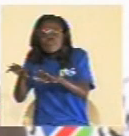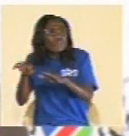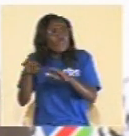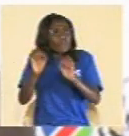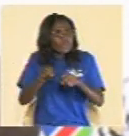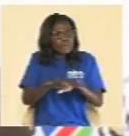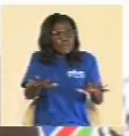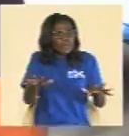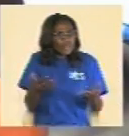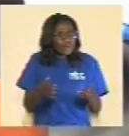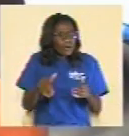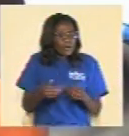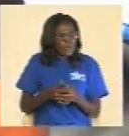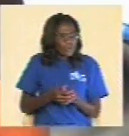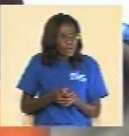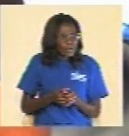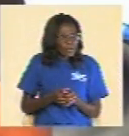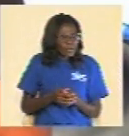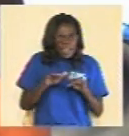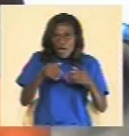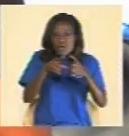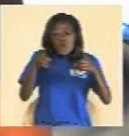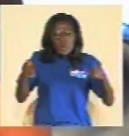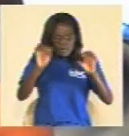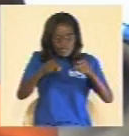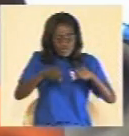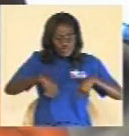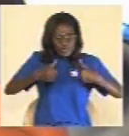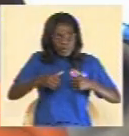doc? It takes a week, then you are